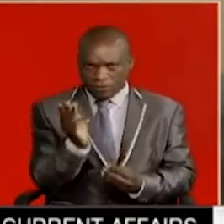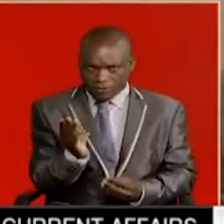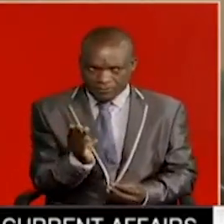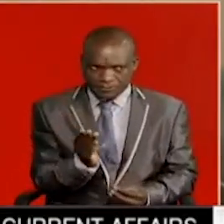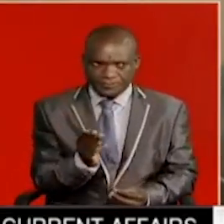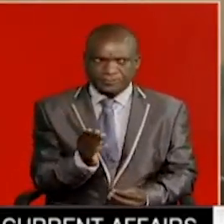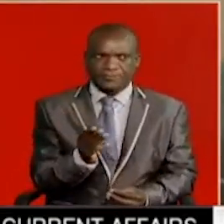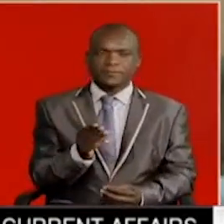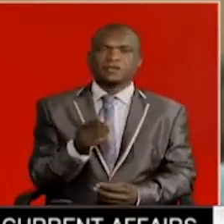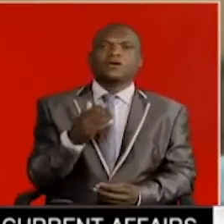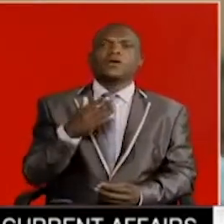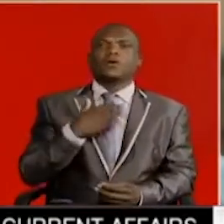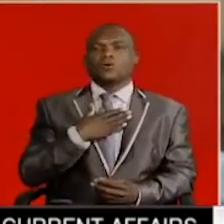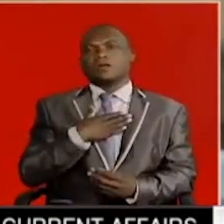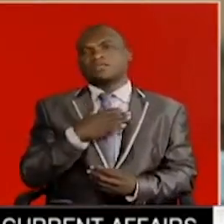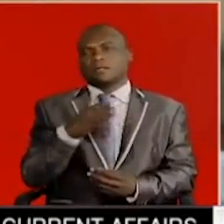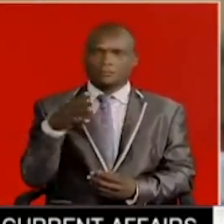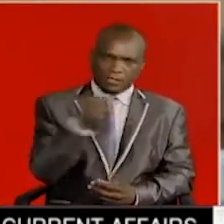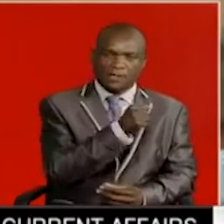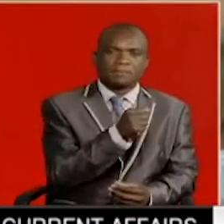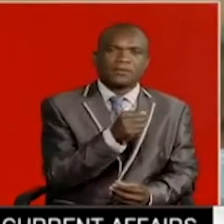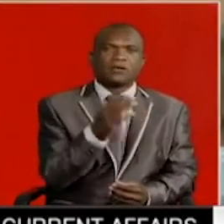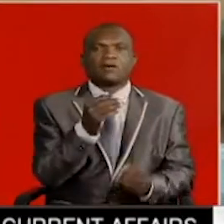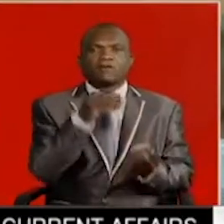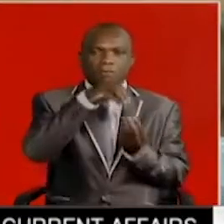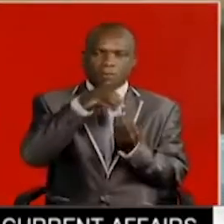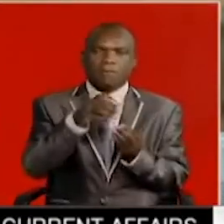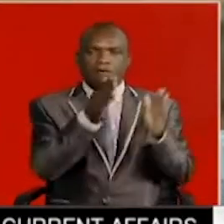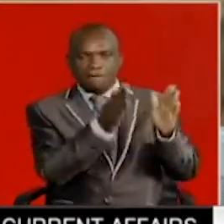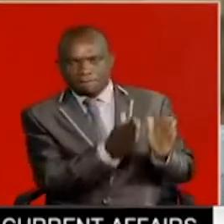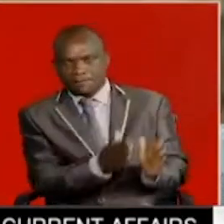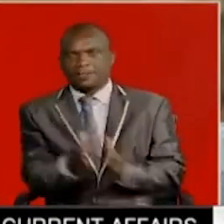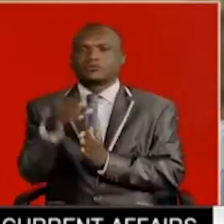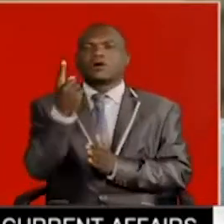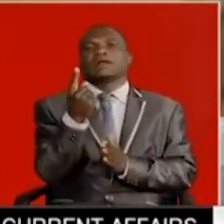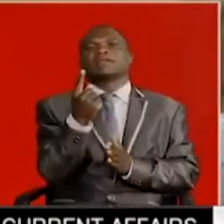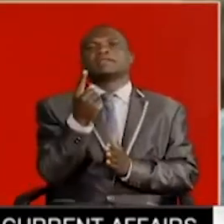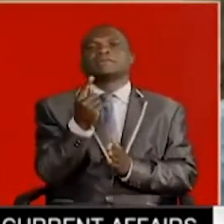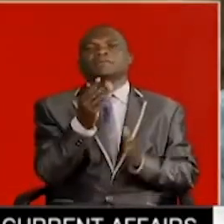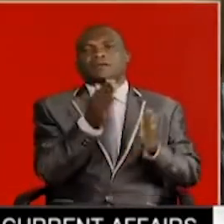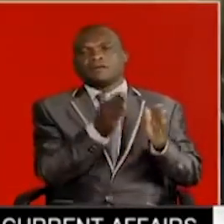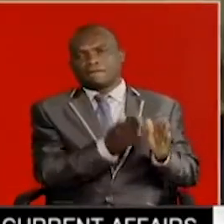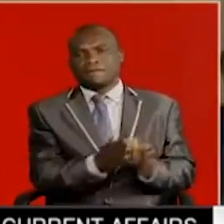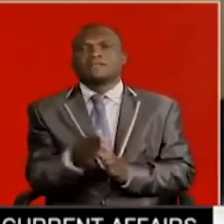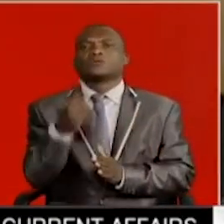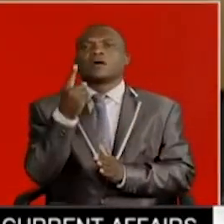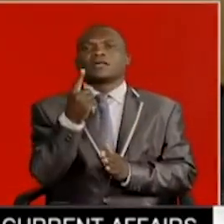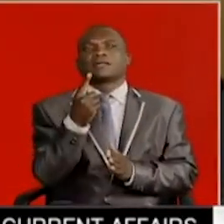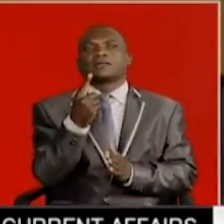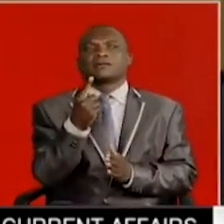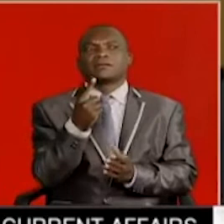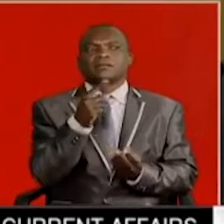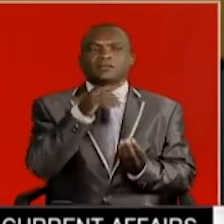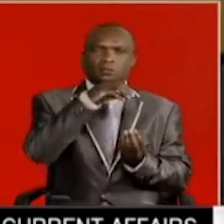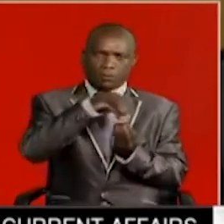Target population for phase one, stage one. Here we are talking that target population